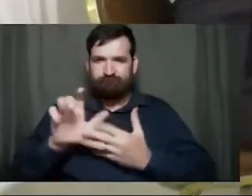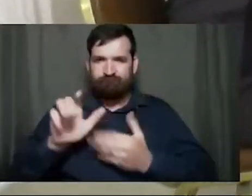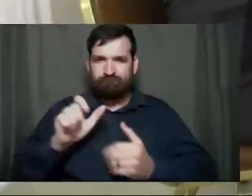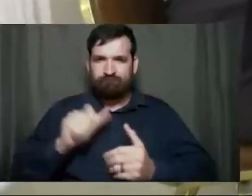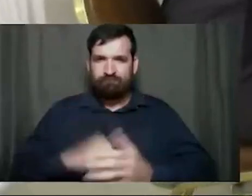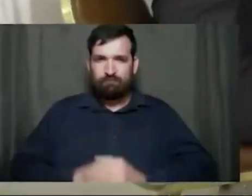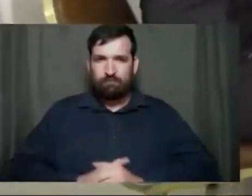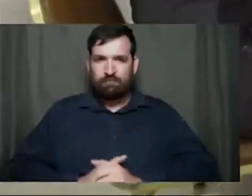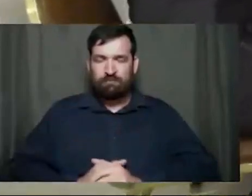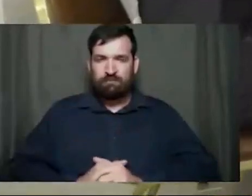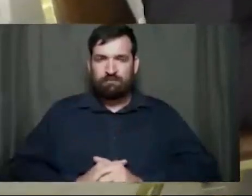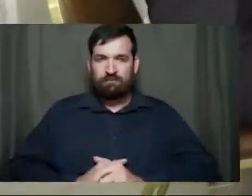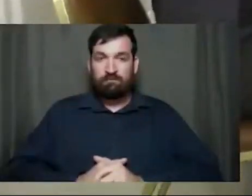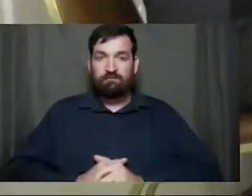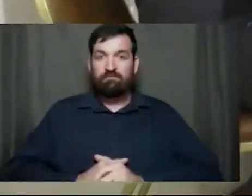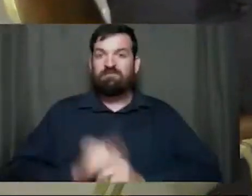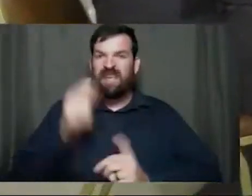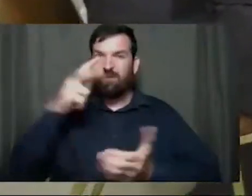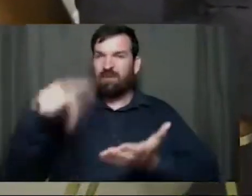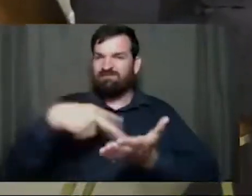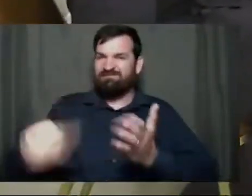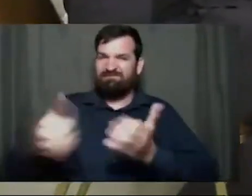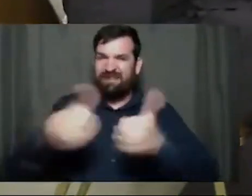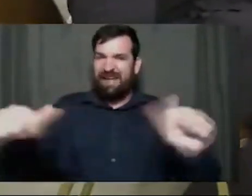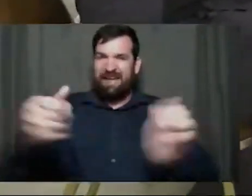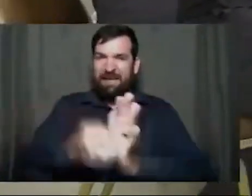He's going to bust a move any minute.